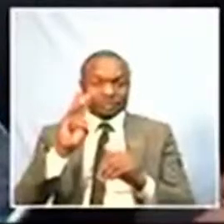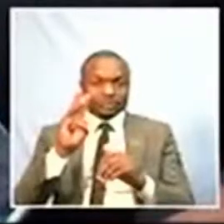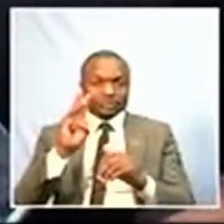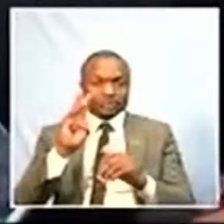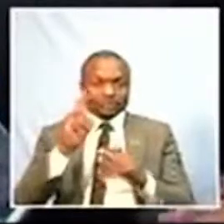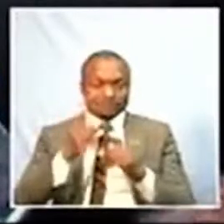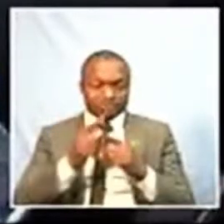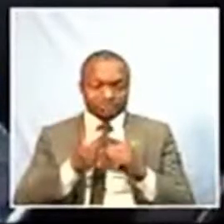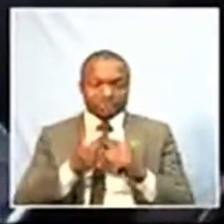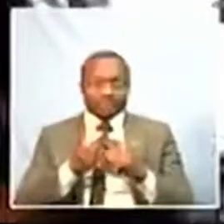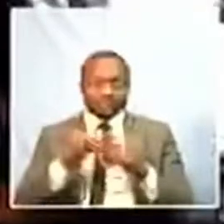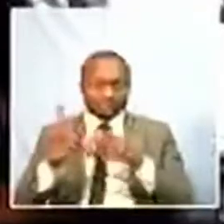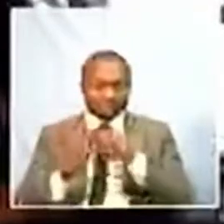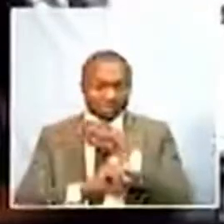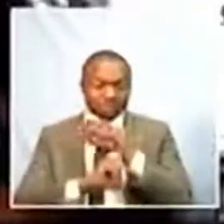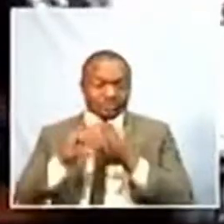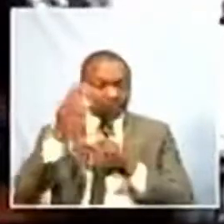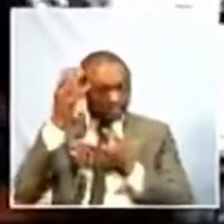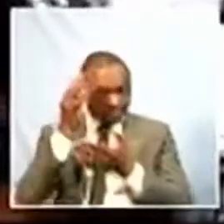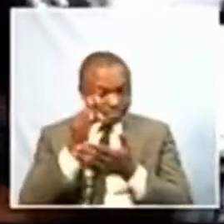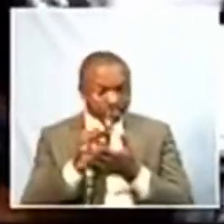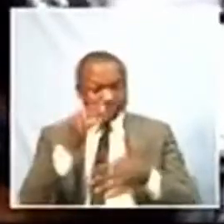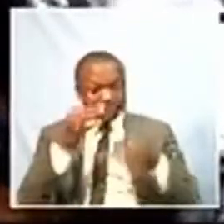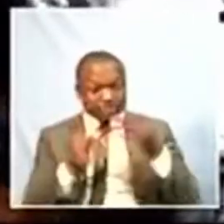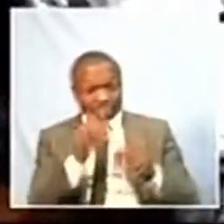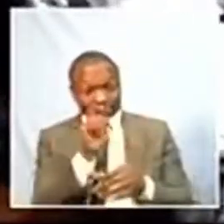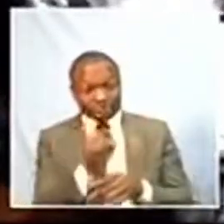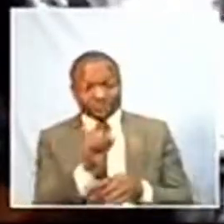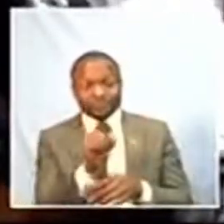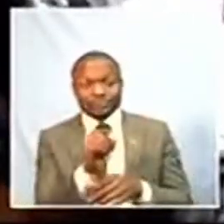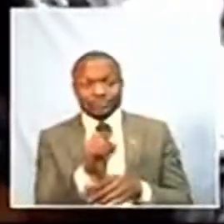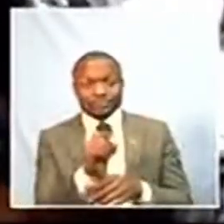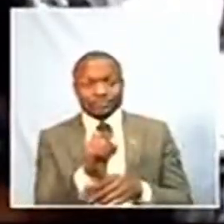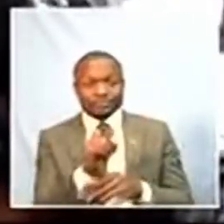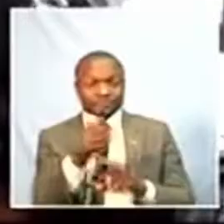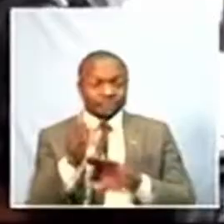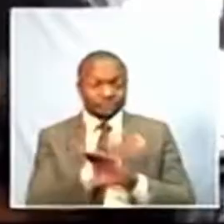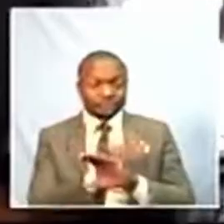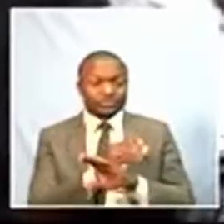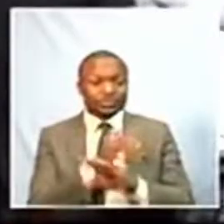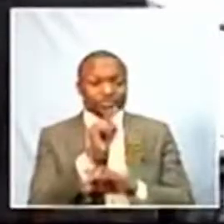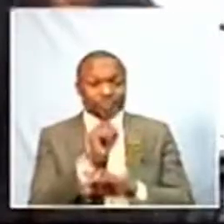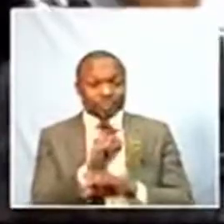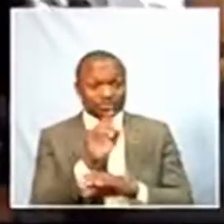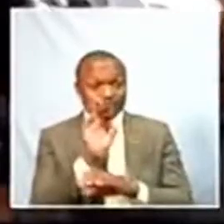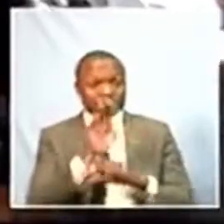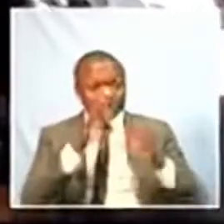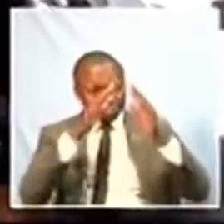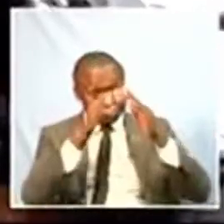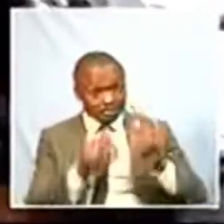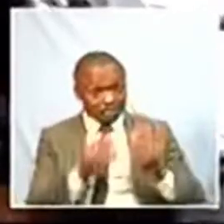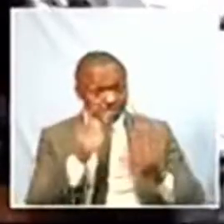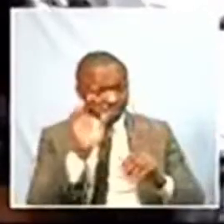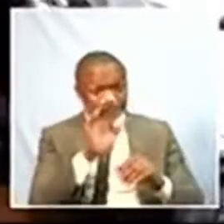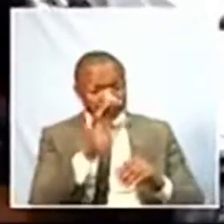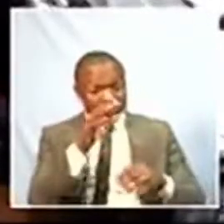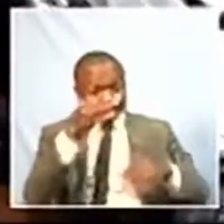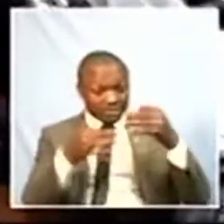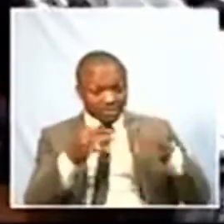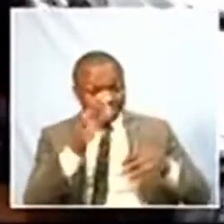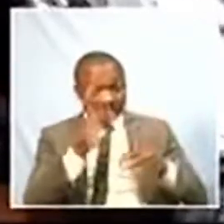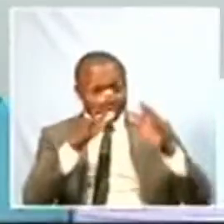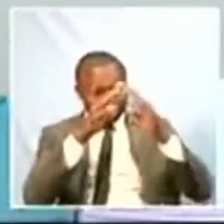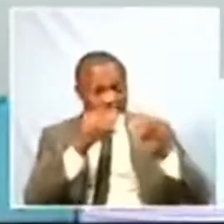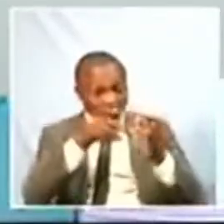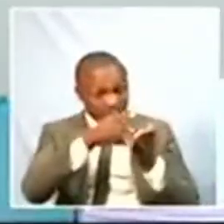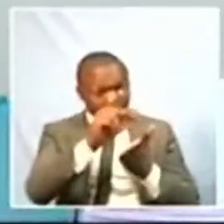clerk, if that was, before you come in, if that was your house, you pay